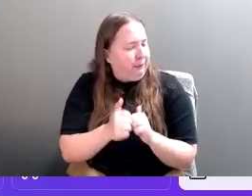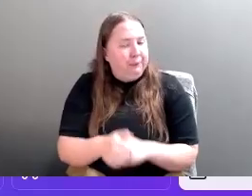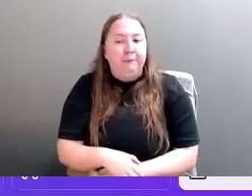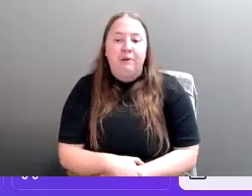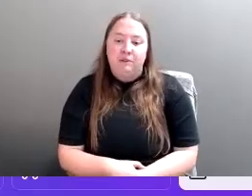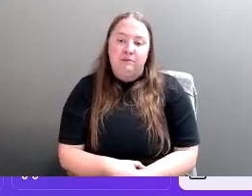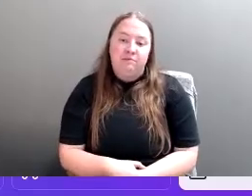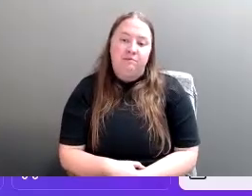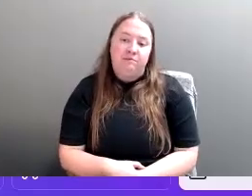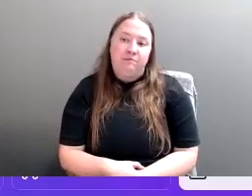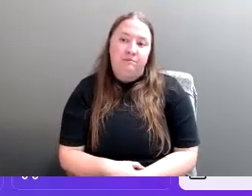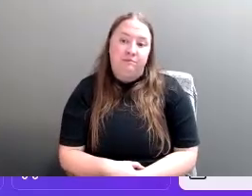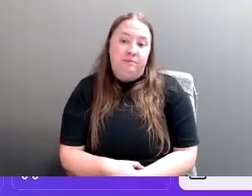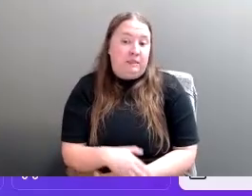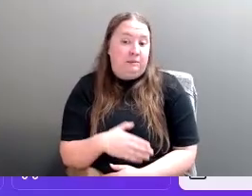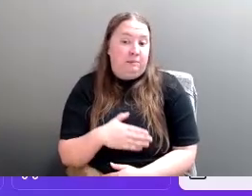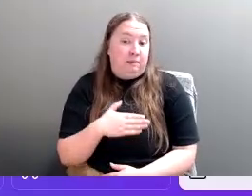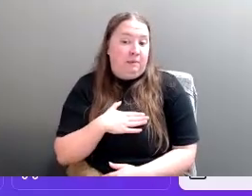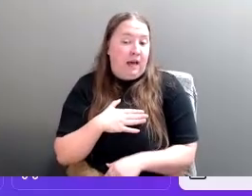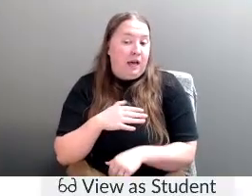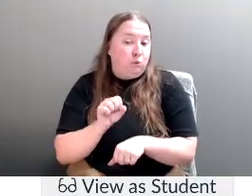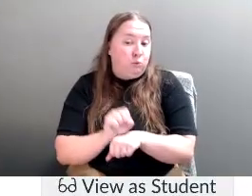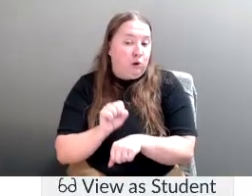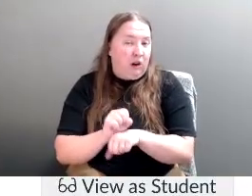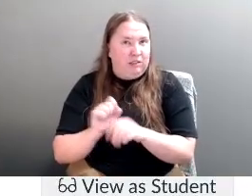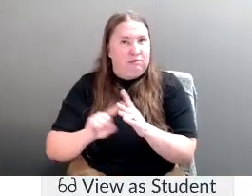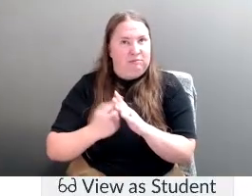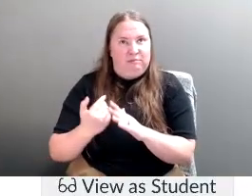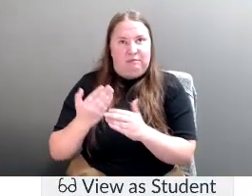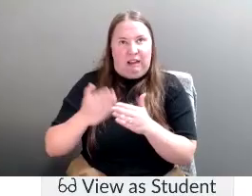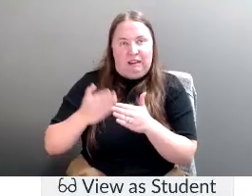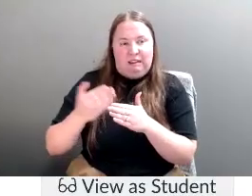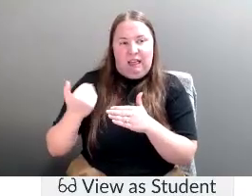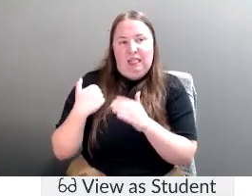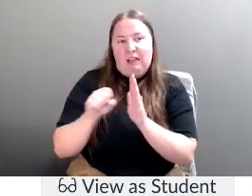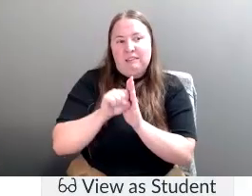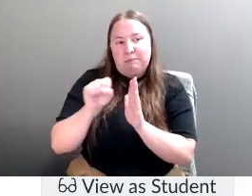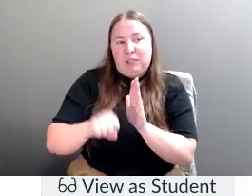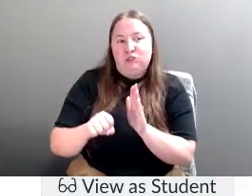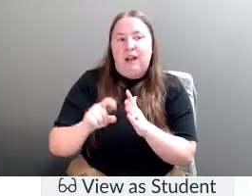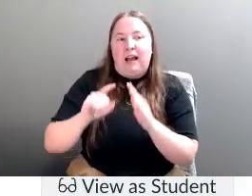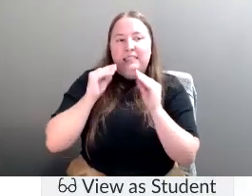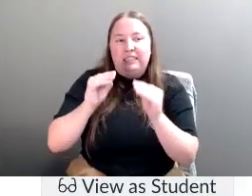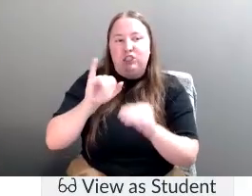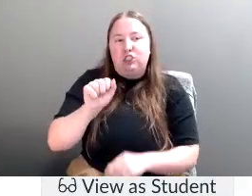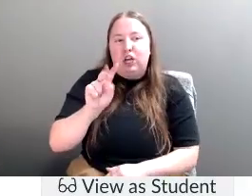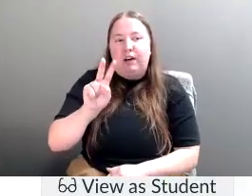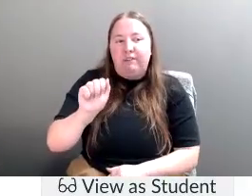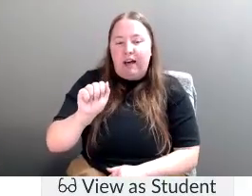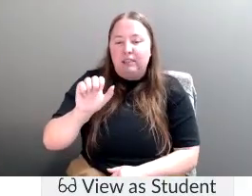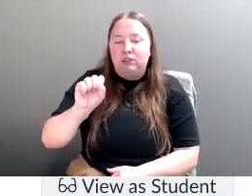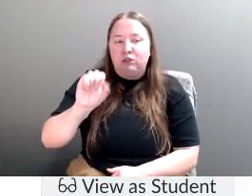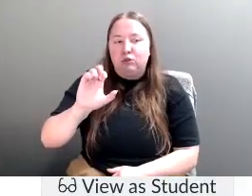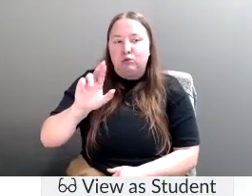in my task, and actually it began at the end of last semester, is I teach JavaScript. And part of teaching JavaScript,